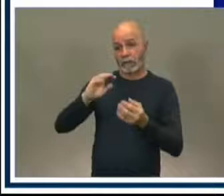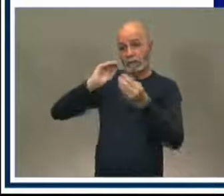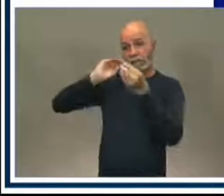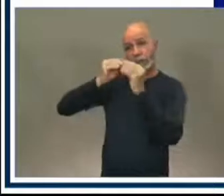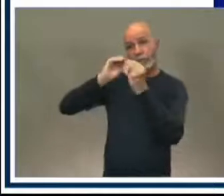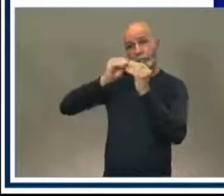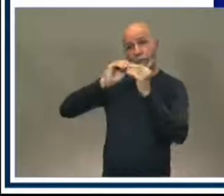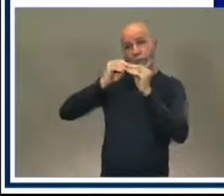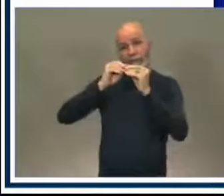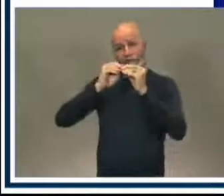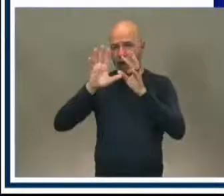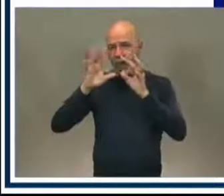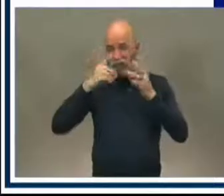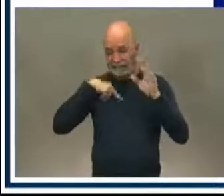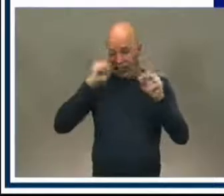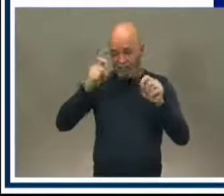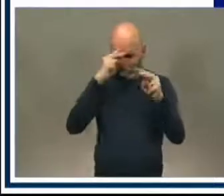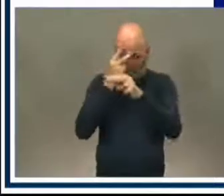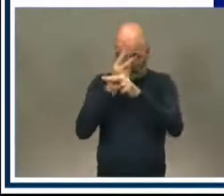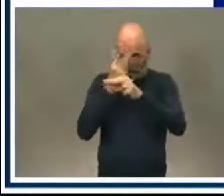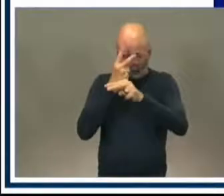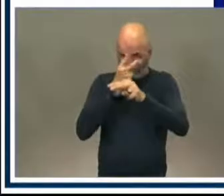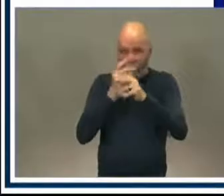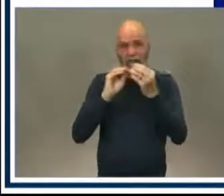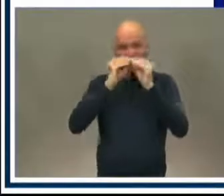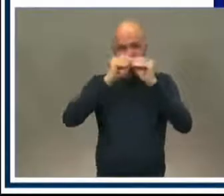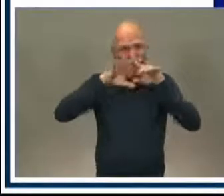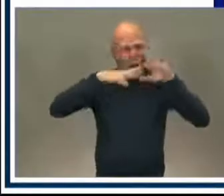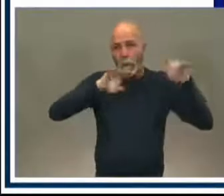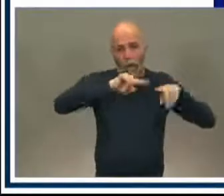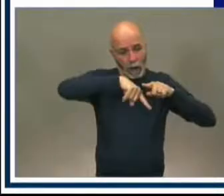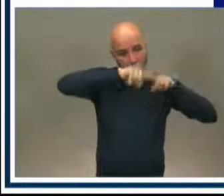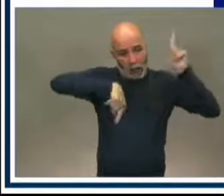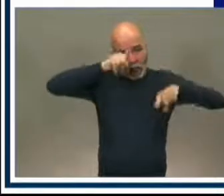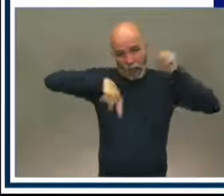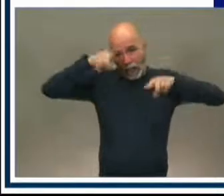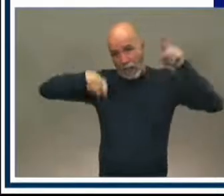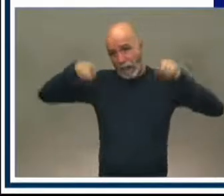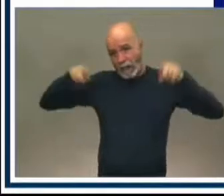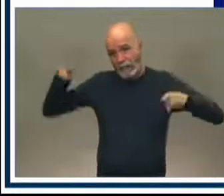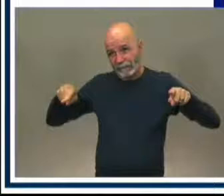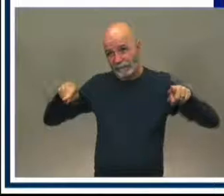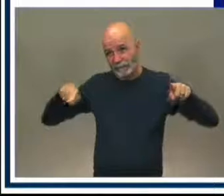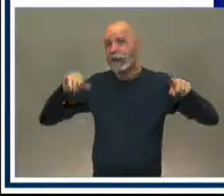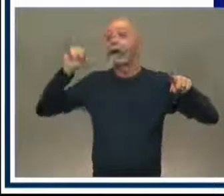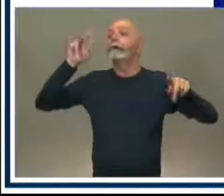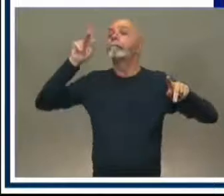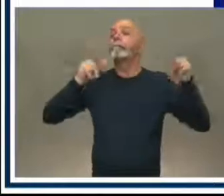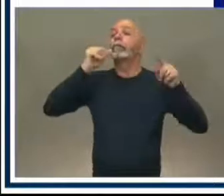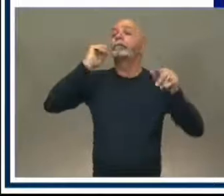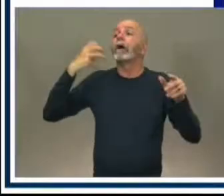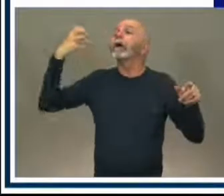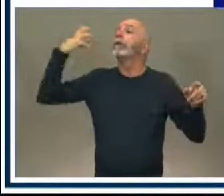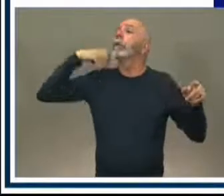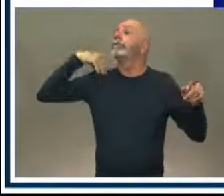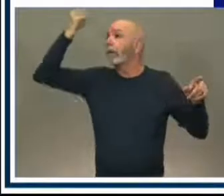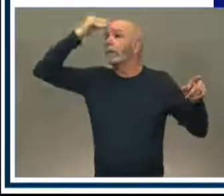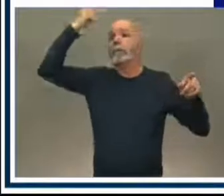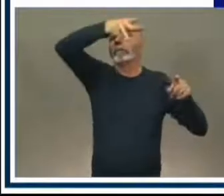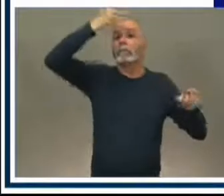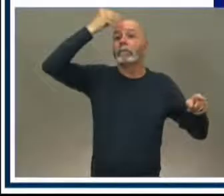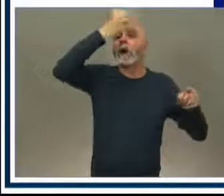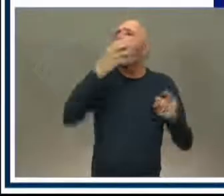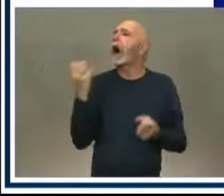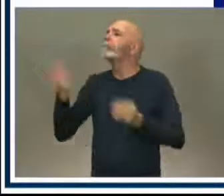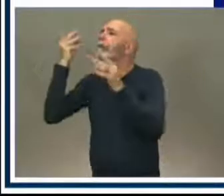fluctuate. And we don't have every employer reporting yet. So number one, we encourage